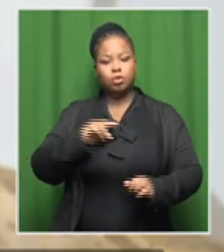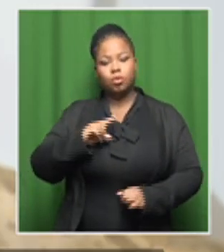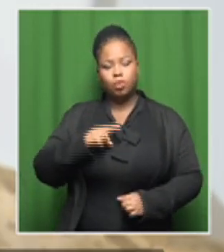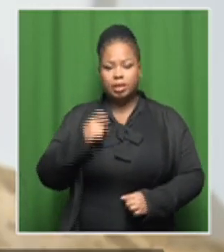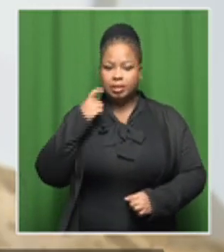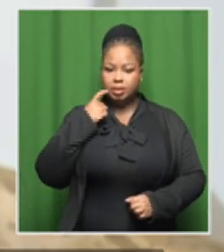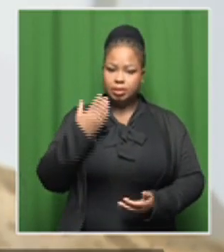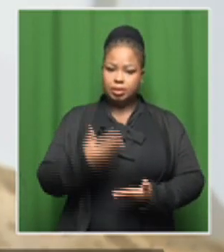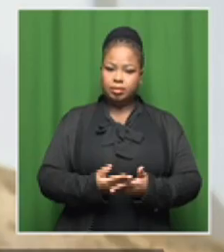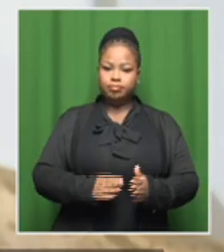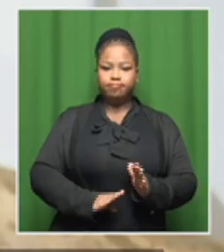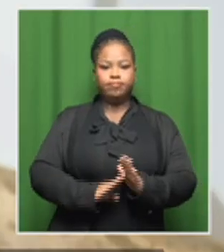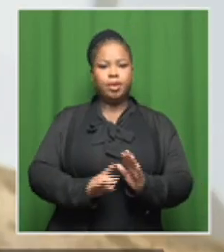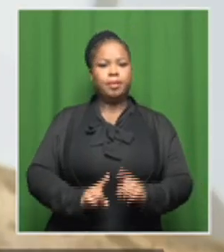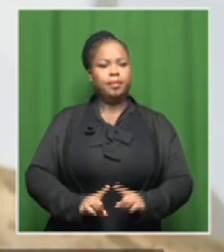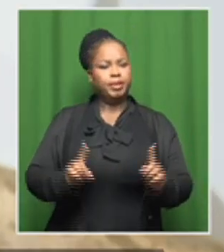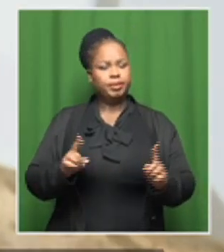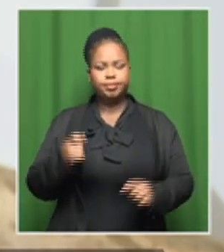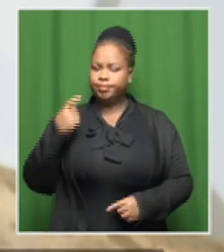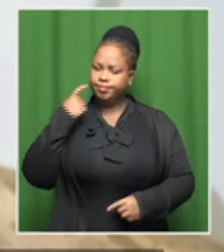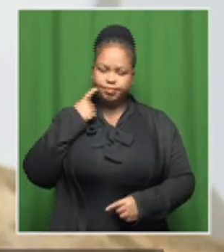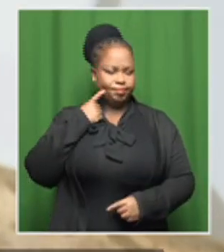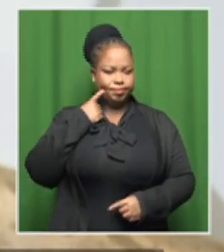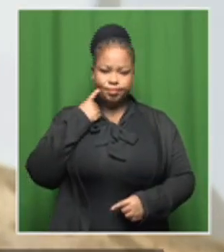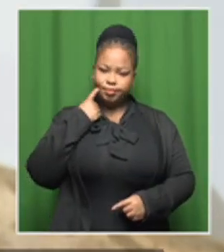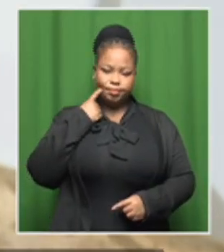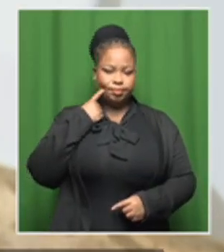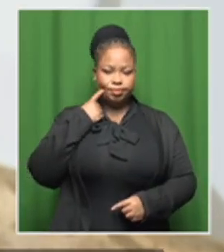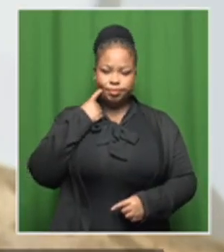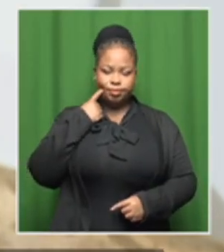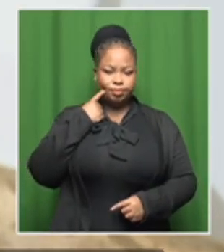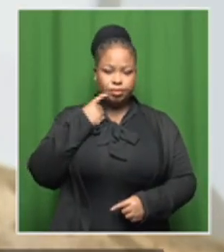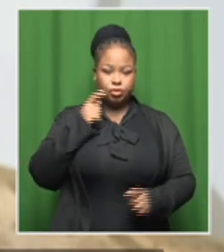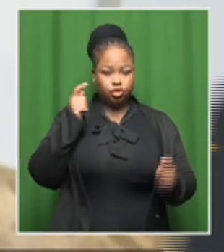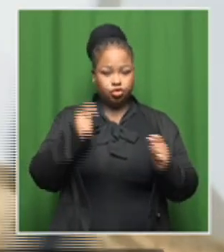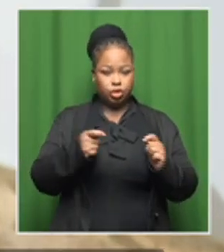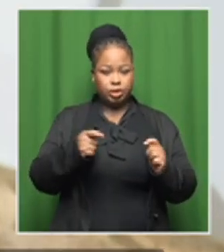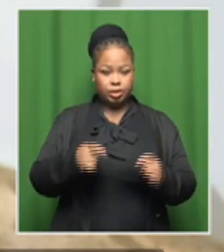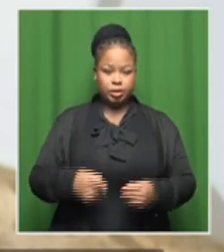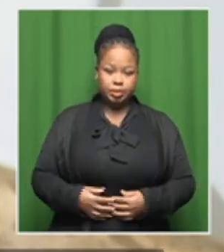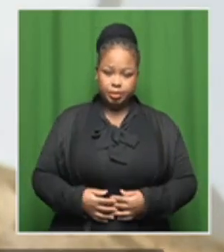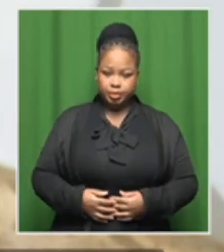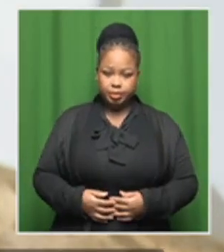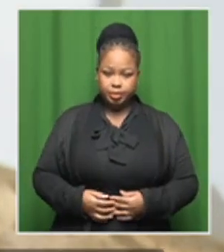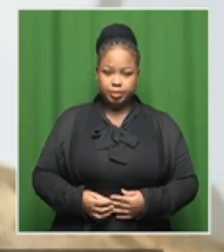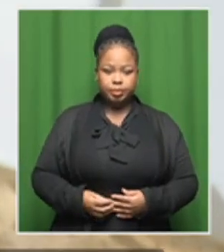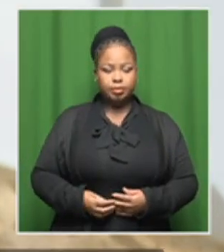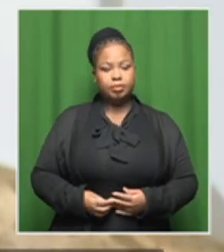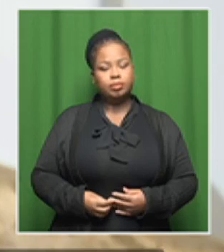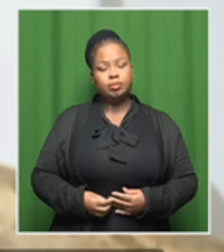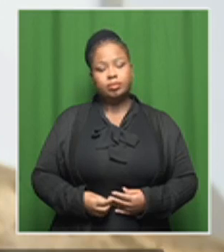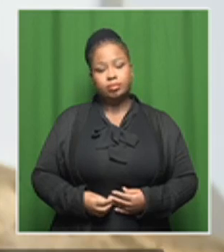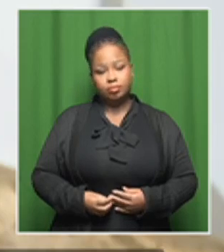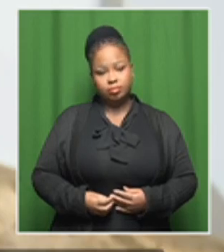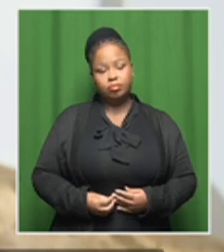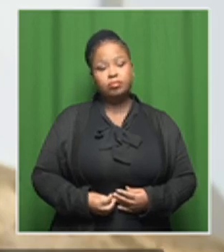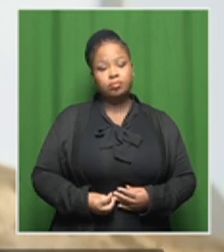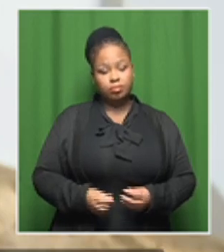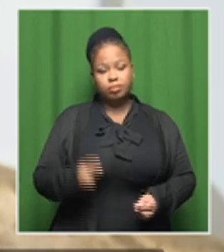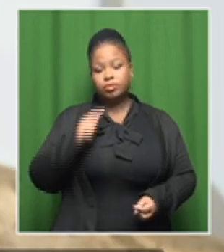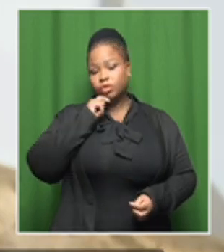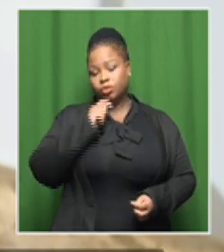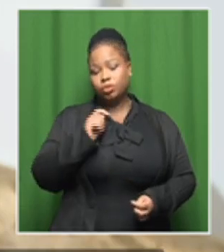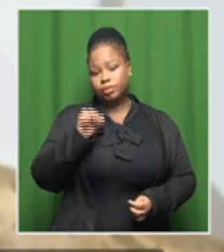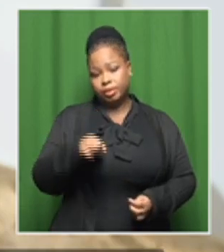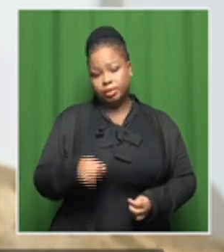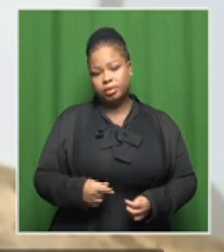to the top, but it's not always easy to actually change the status quo. Absolutely, and I will